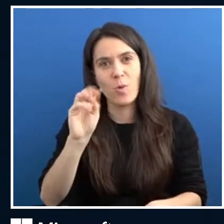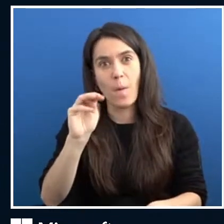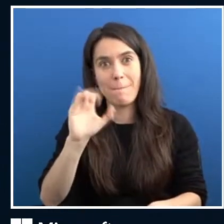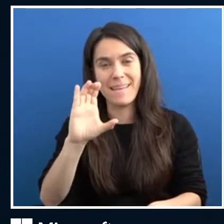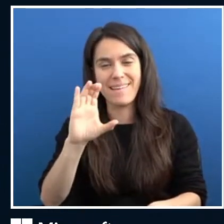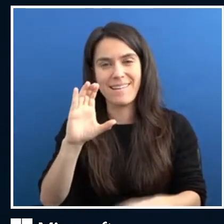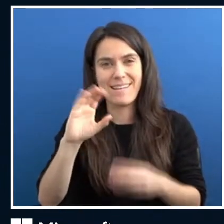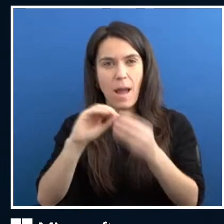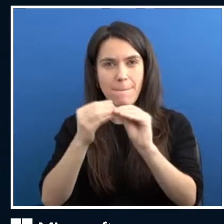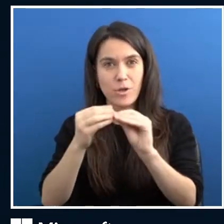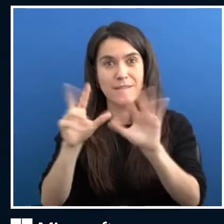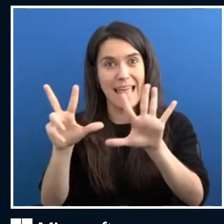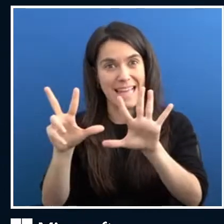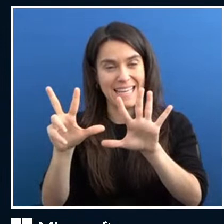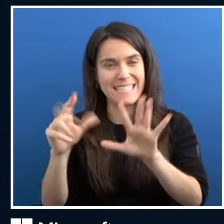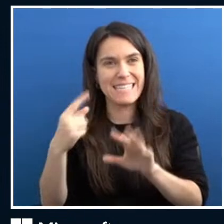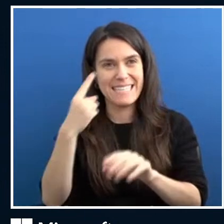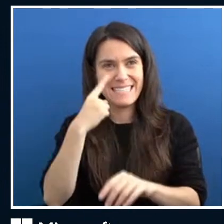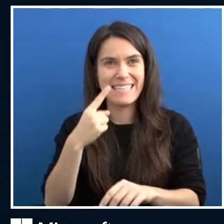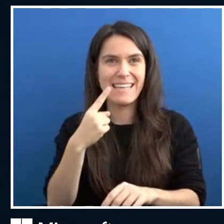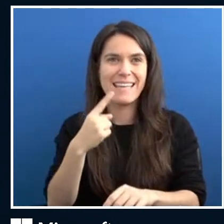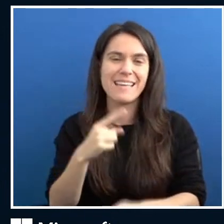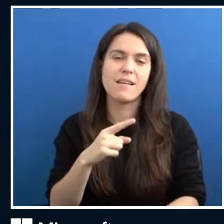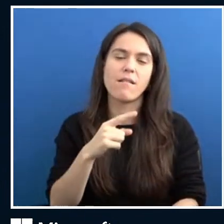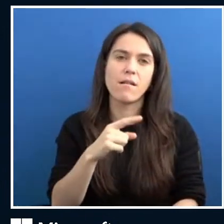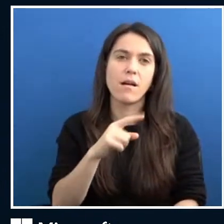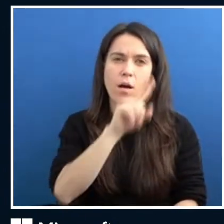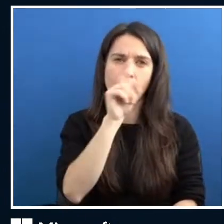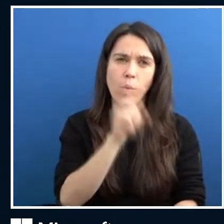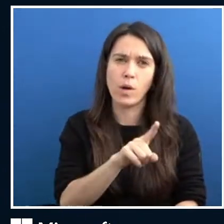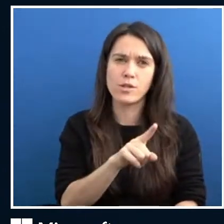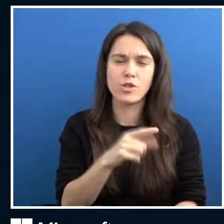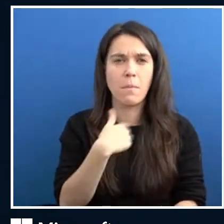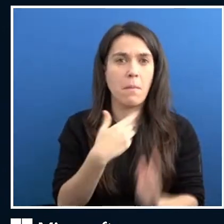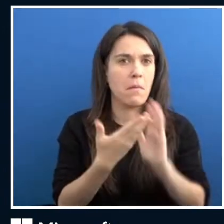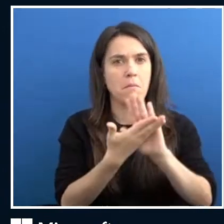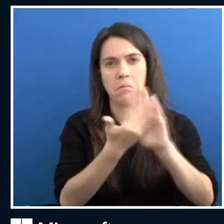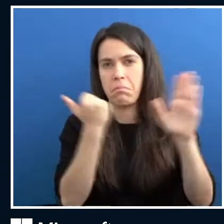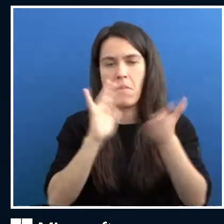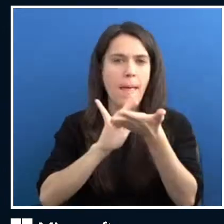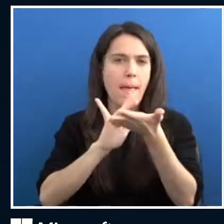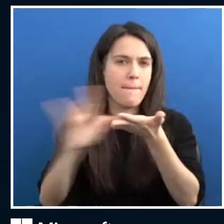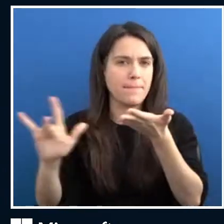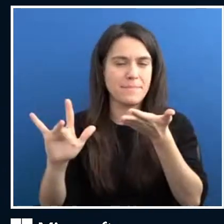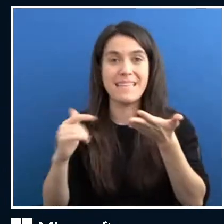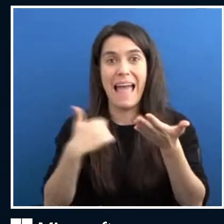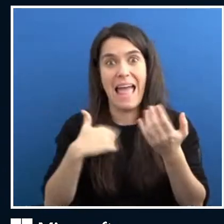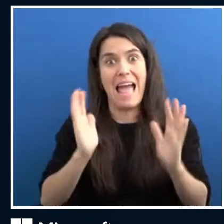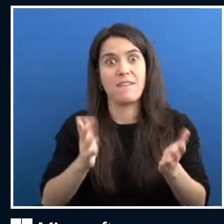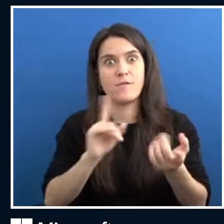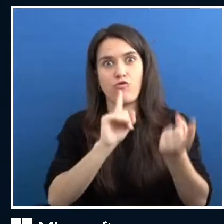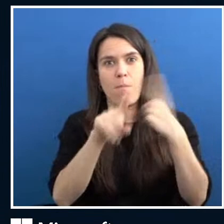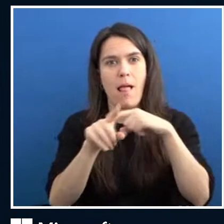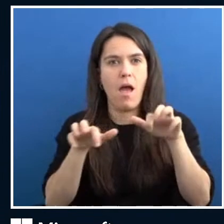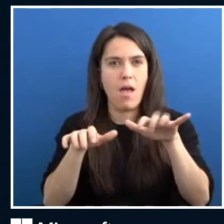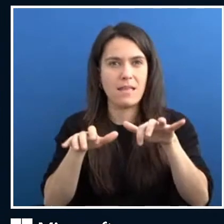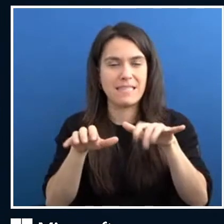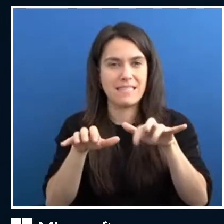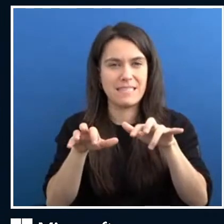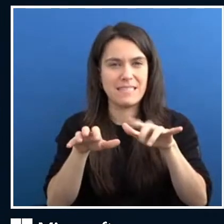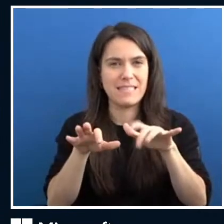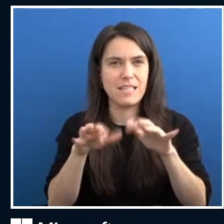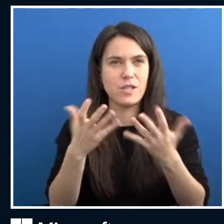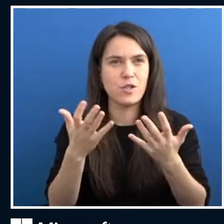is, and atomic number, if you take it out and put it as a blank space, we have is 8. So you have text on